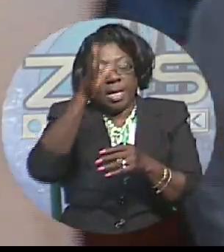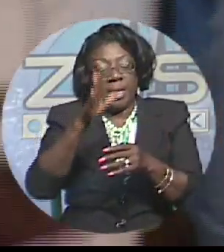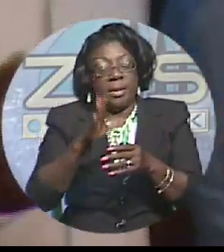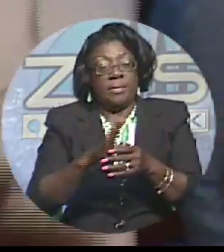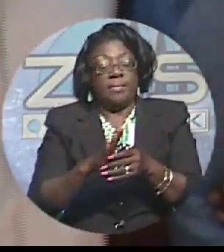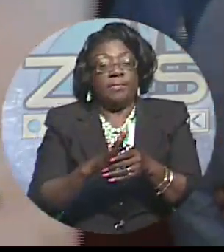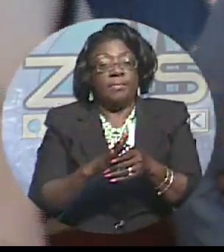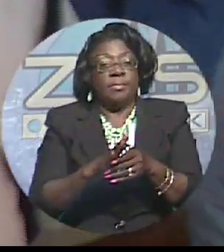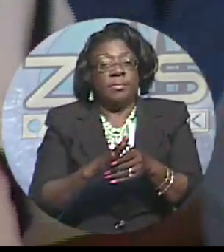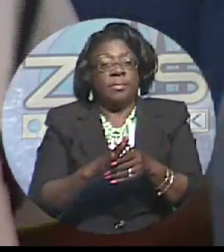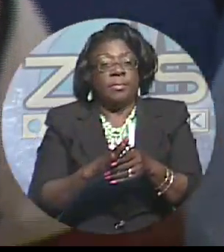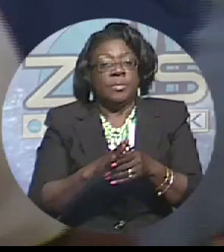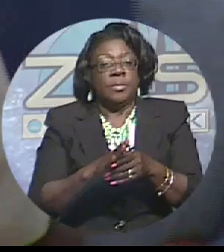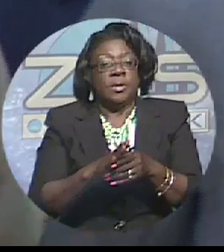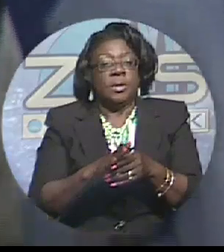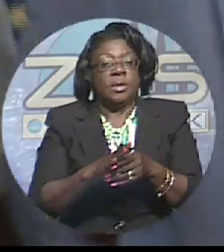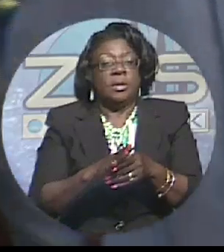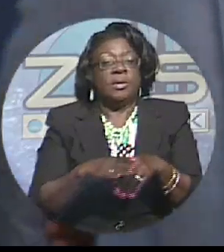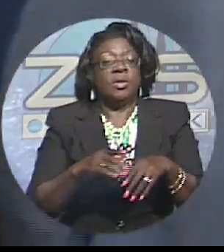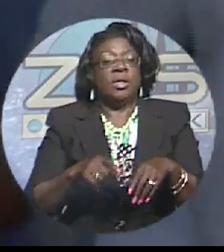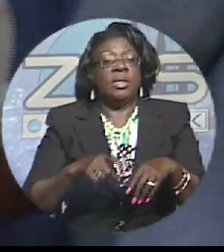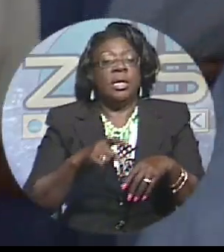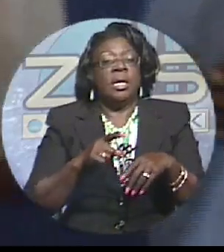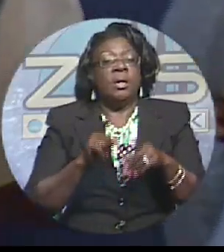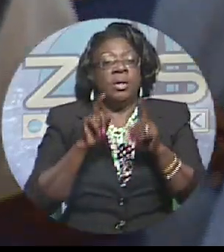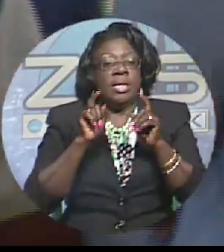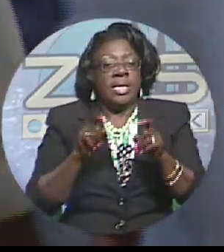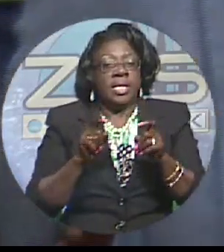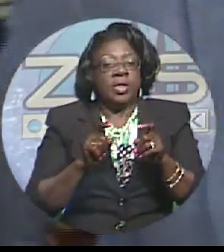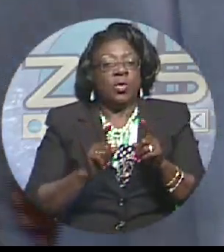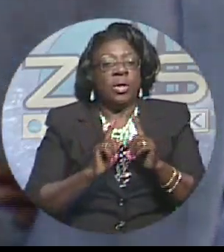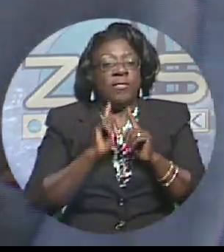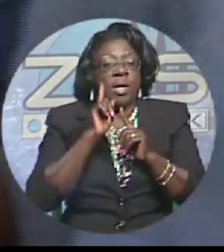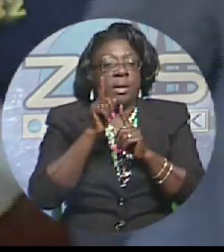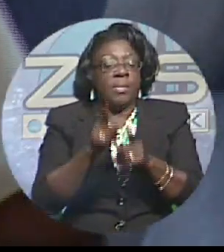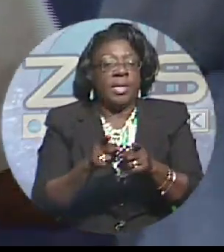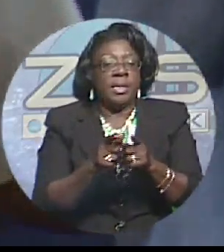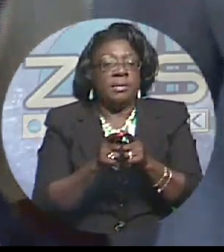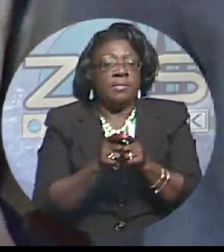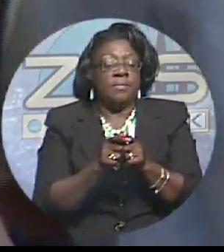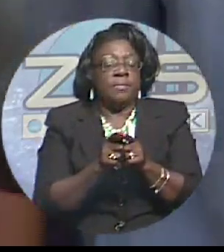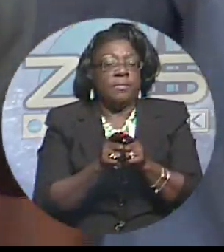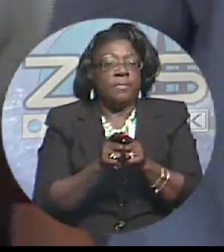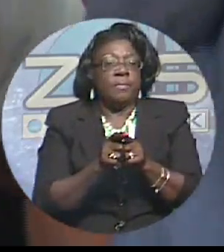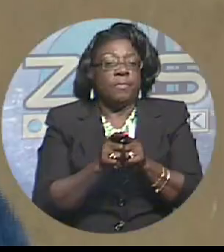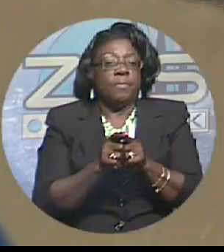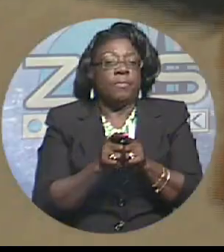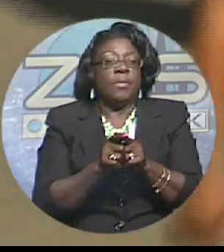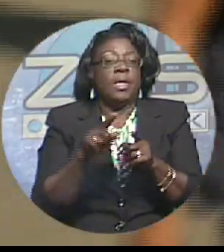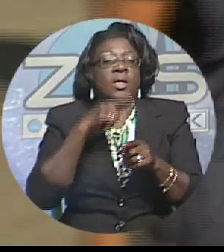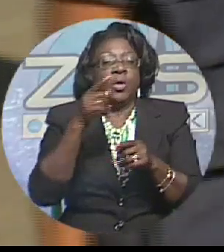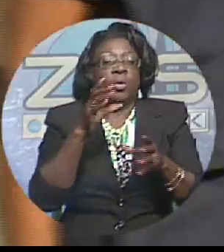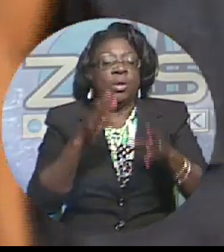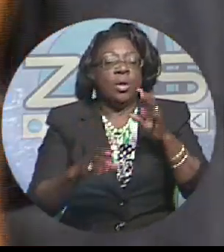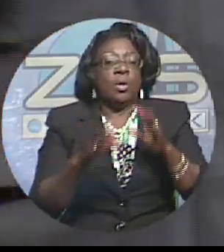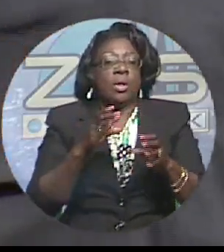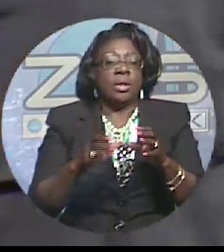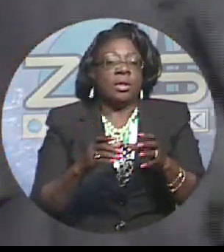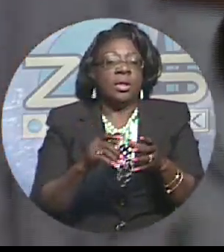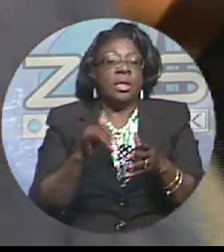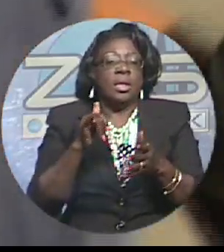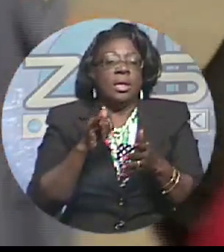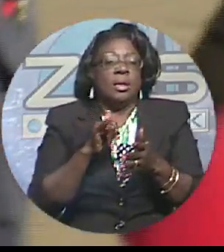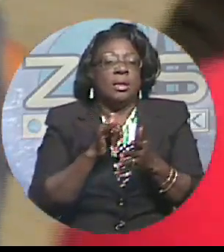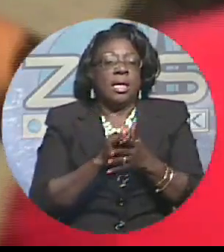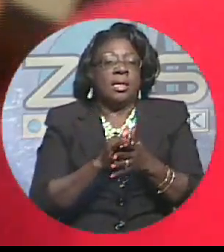that they would not be required to enter a plea. Representing the pair was attorney Krista Mason-Smith, who told the court that Dwayne Hasty was